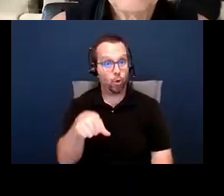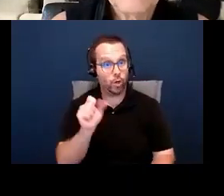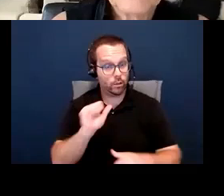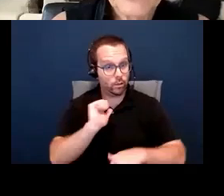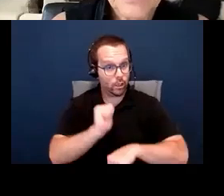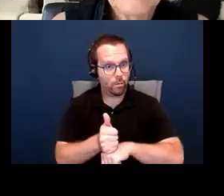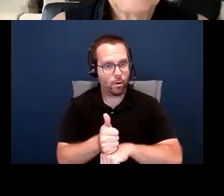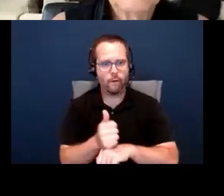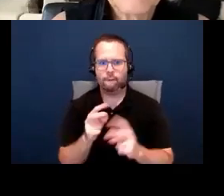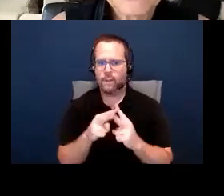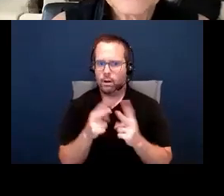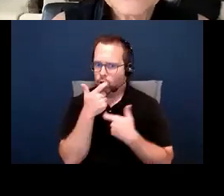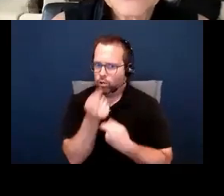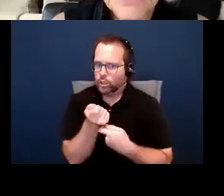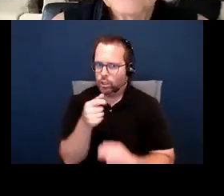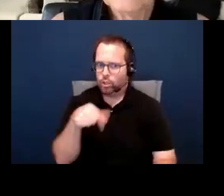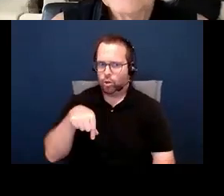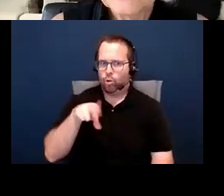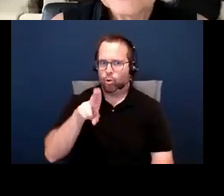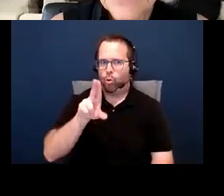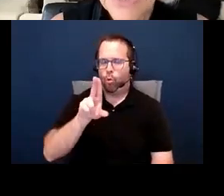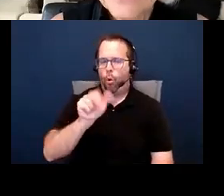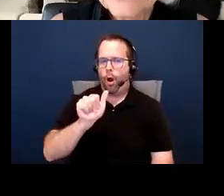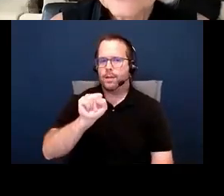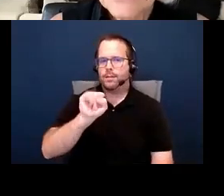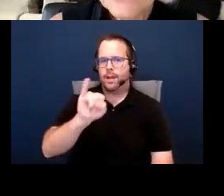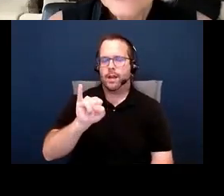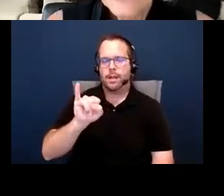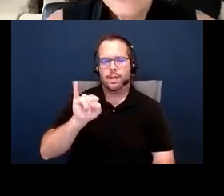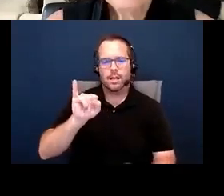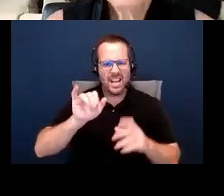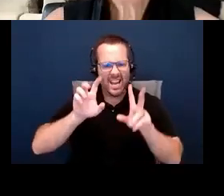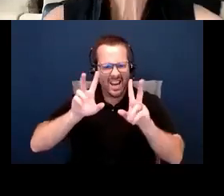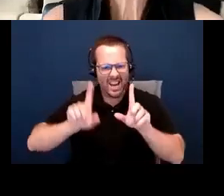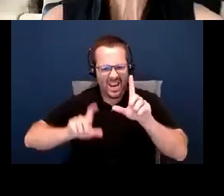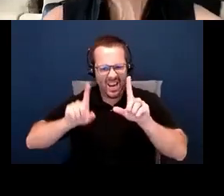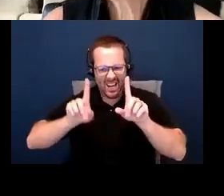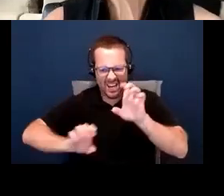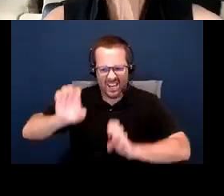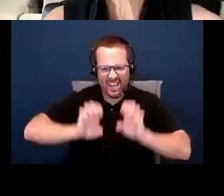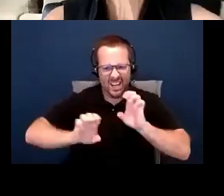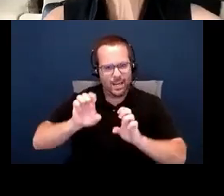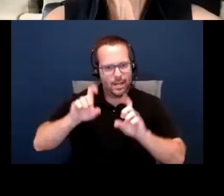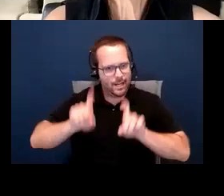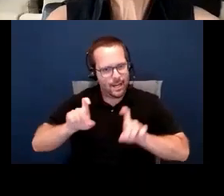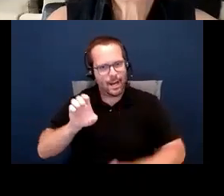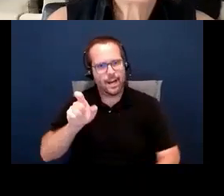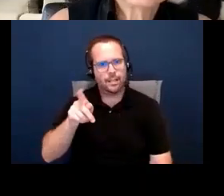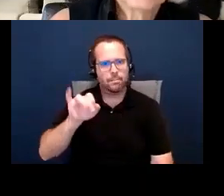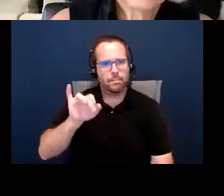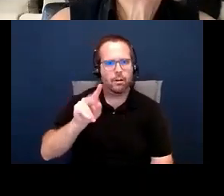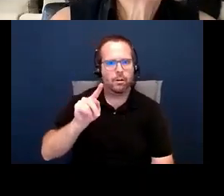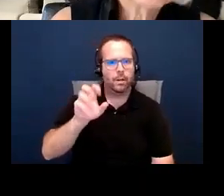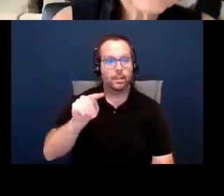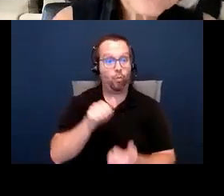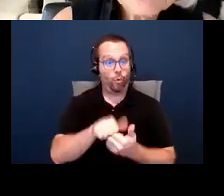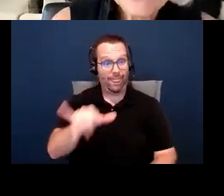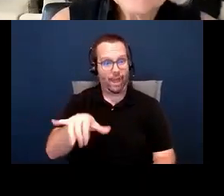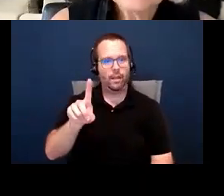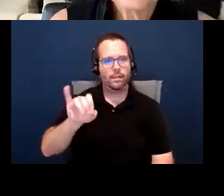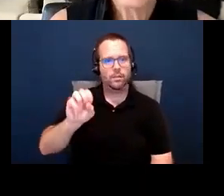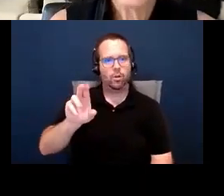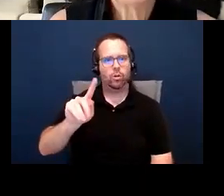quasi-experiment with regression discontinuity designs. And then, of course, there's always